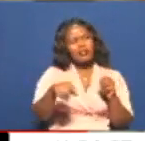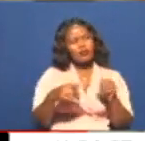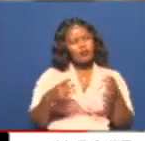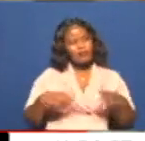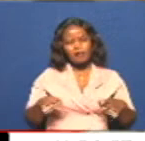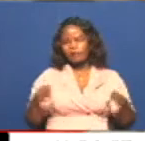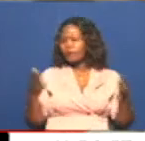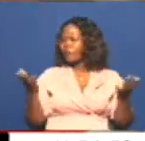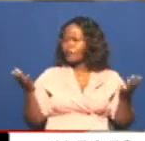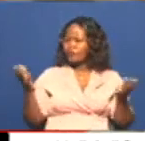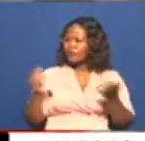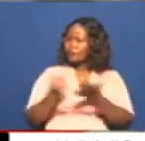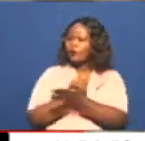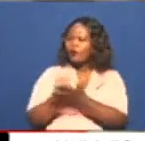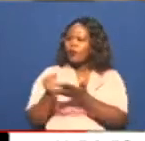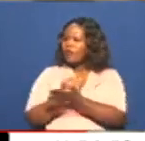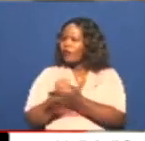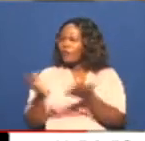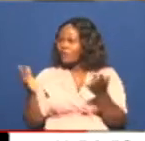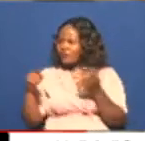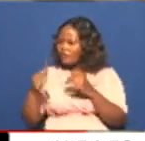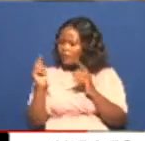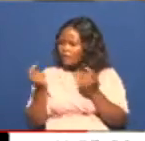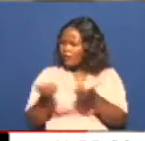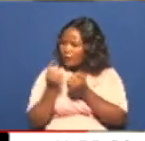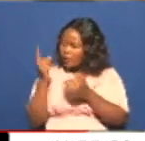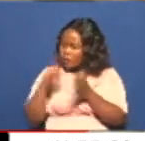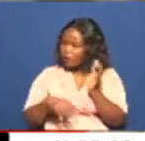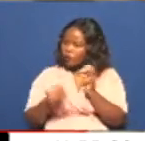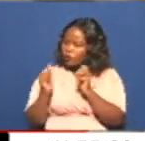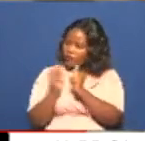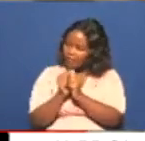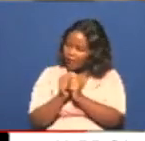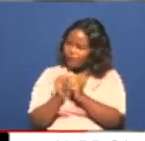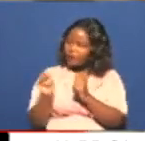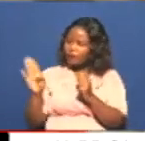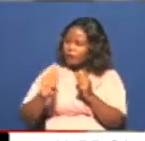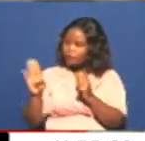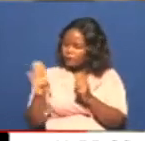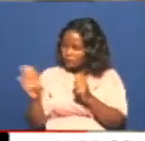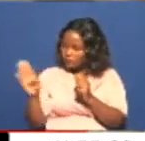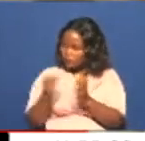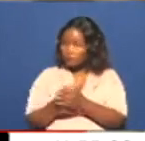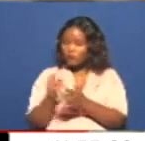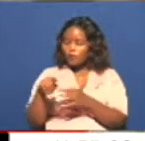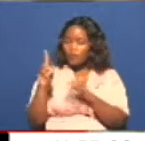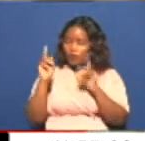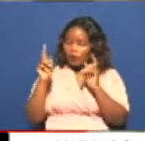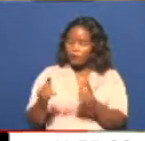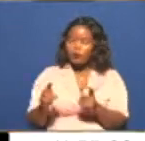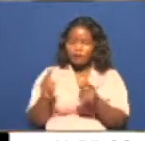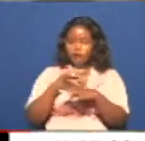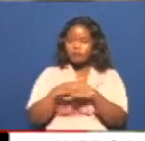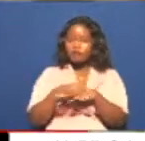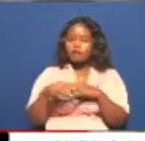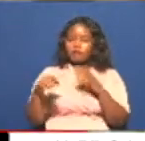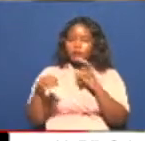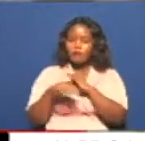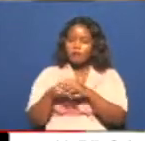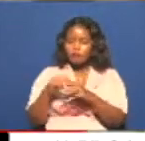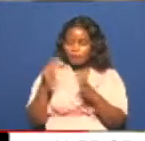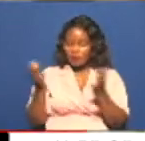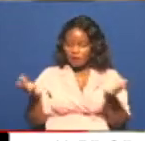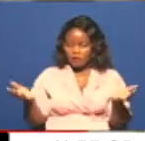audit. Uh-huh. What did you really do with that 10 billion, you know? Mm-hmm. So they need to come back to the table and tell us, you know, mm-hmm. this is... And then number